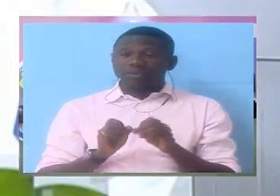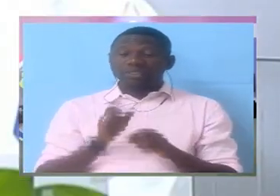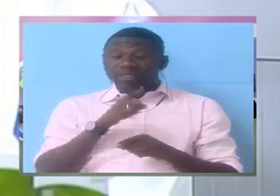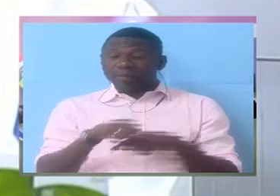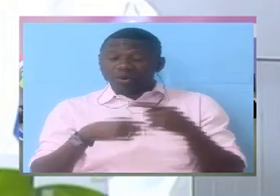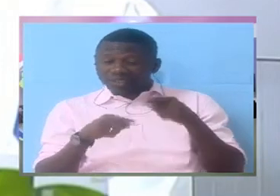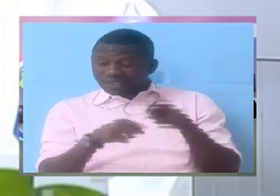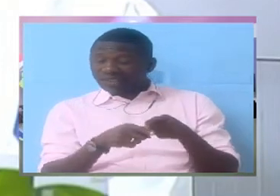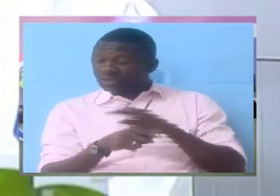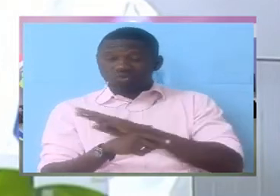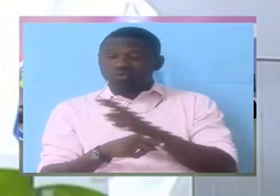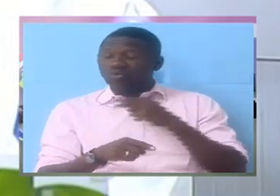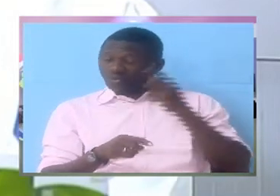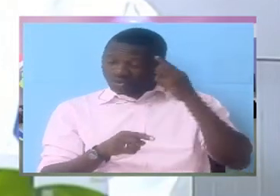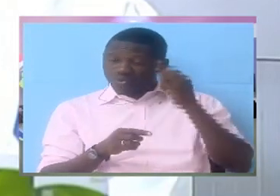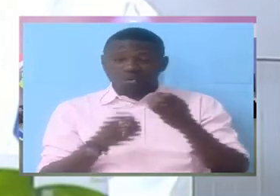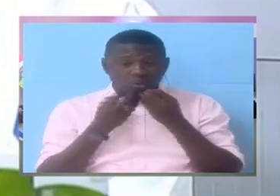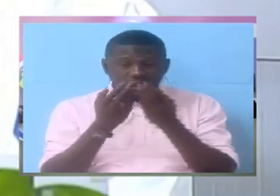do long.